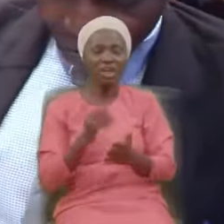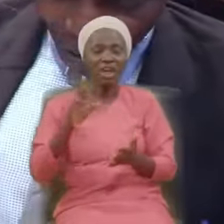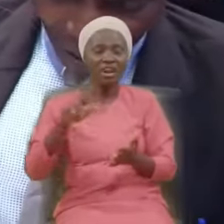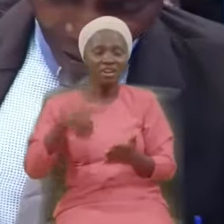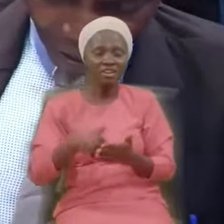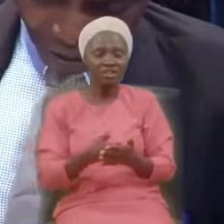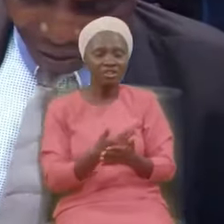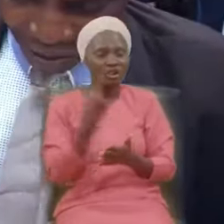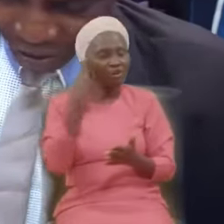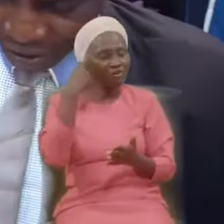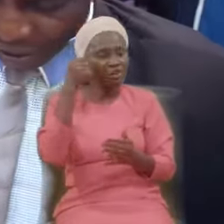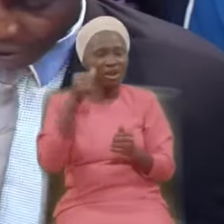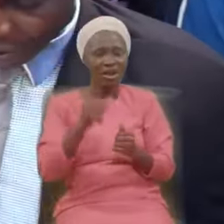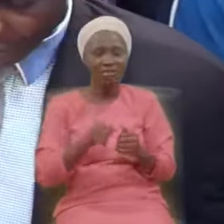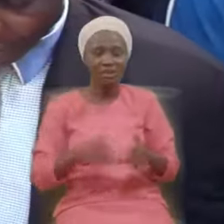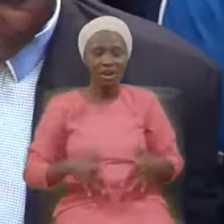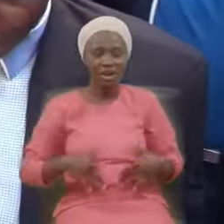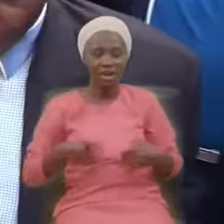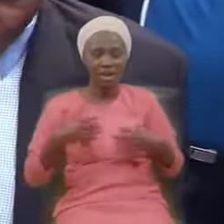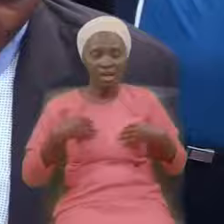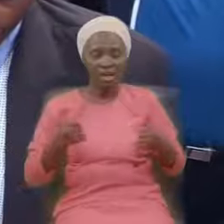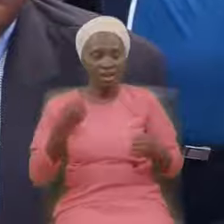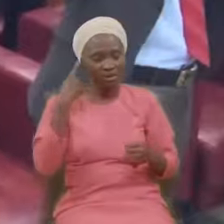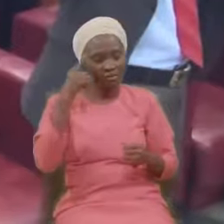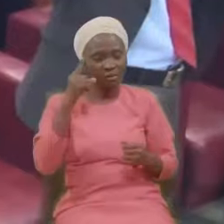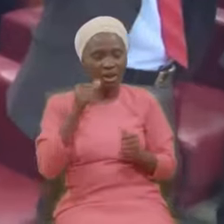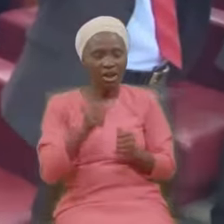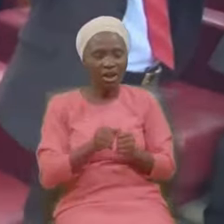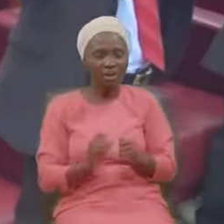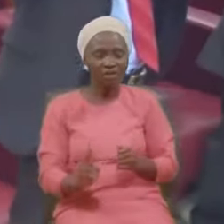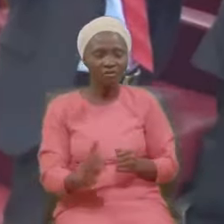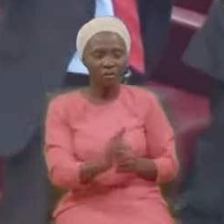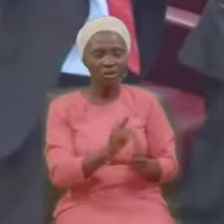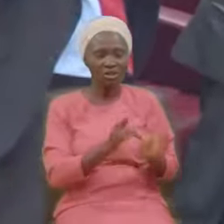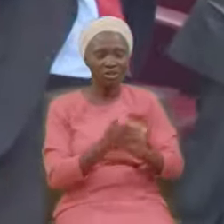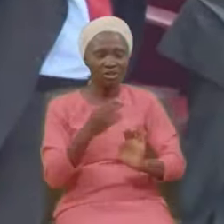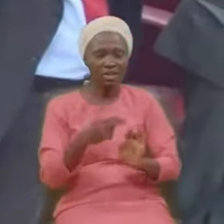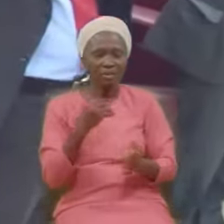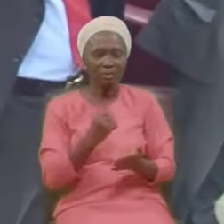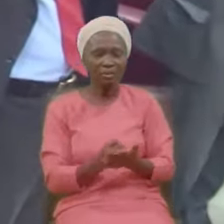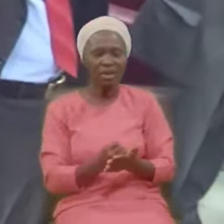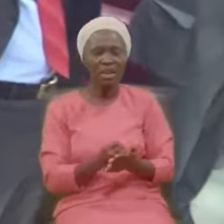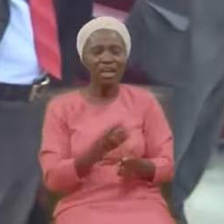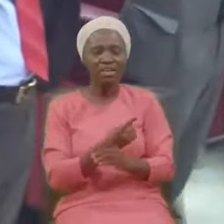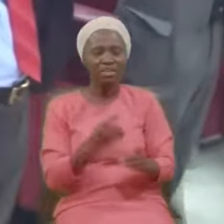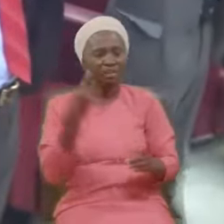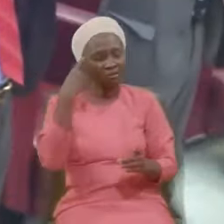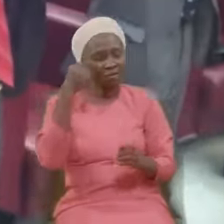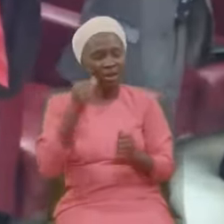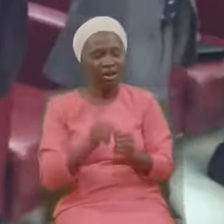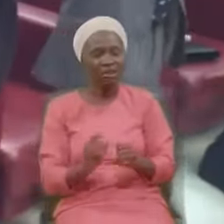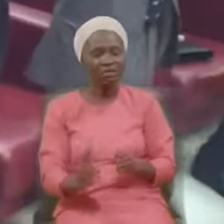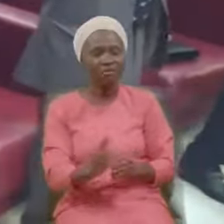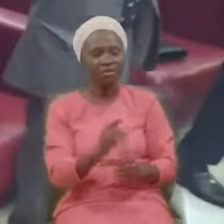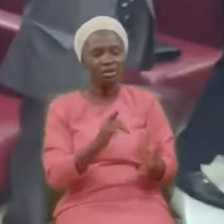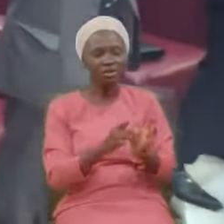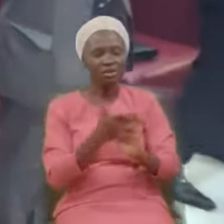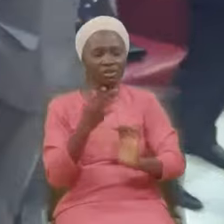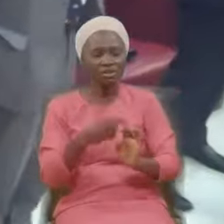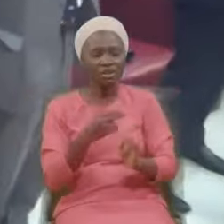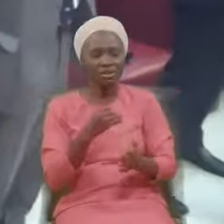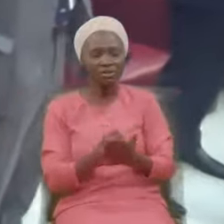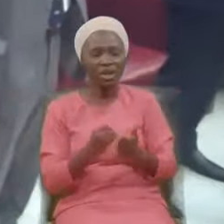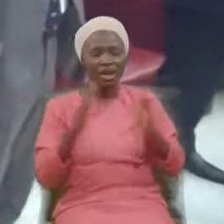life. Healing for everyone. Deliverance for everyone. Miracle